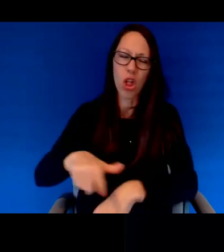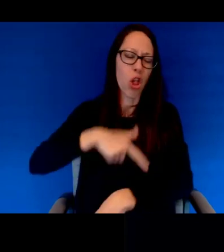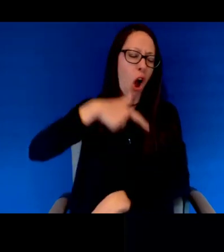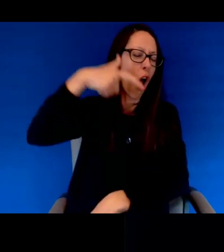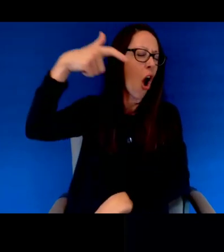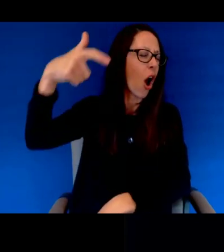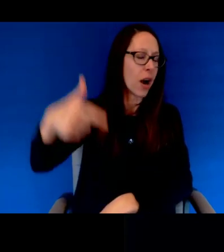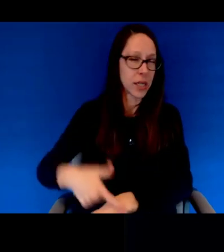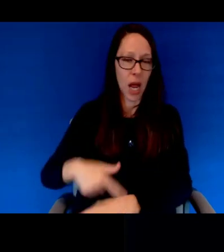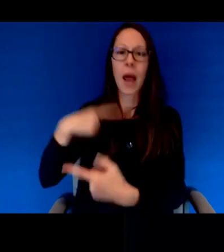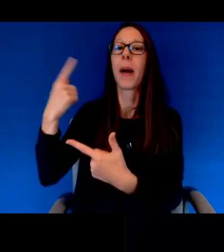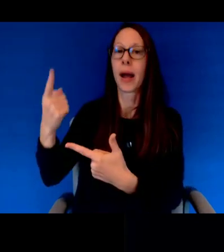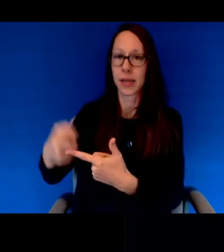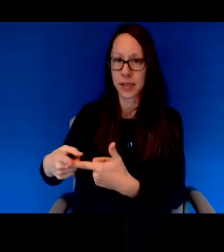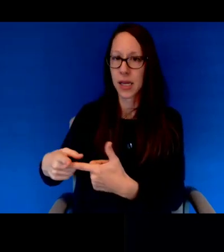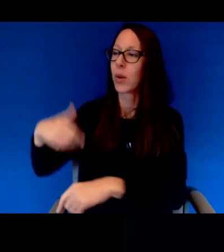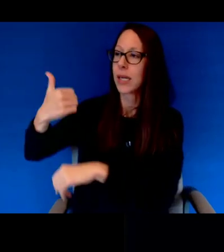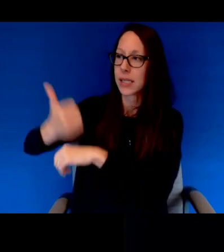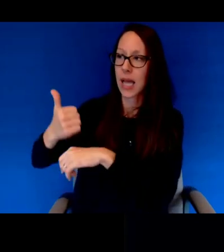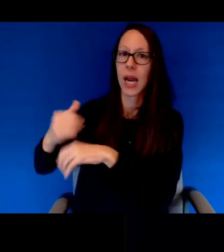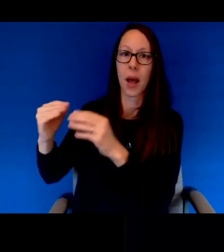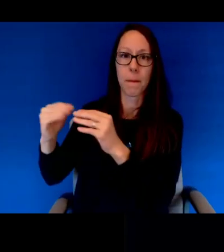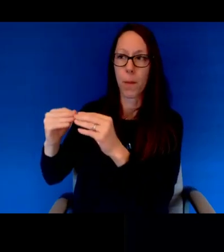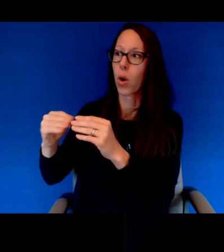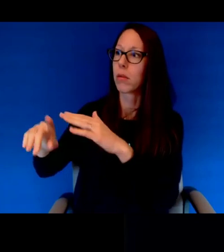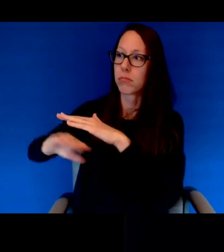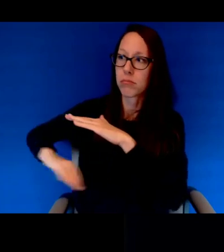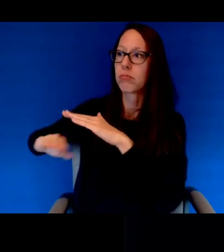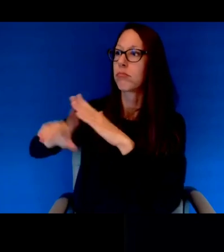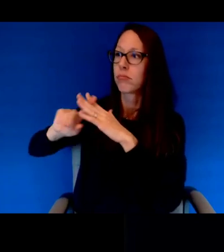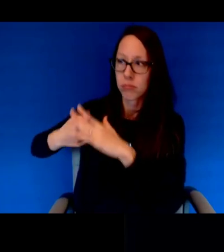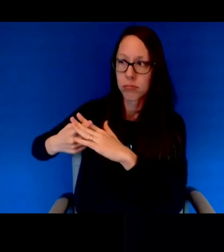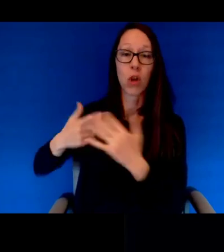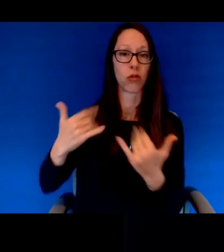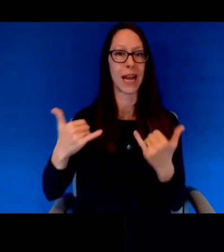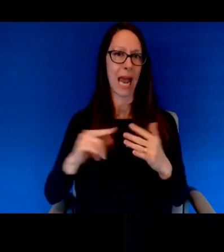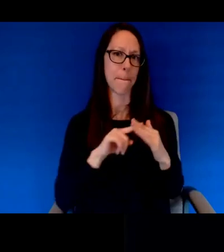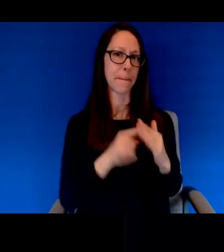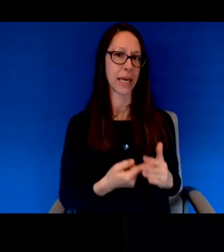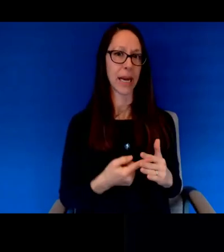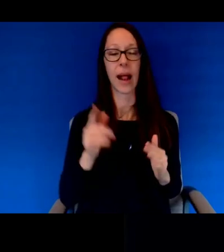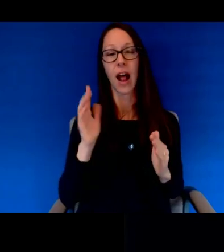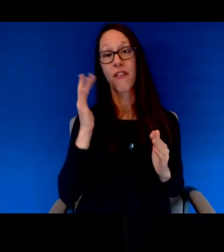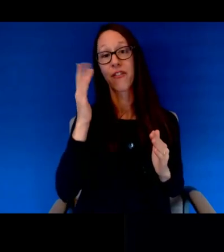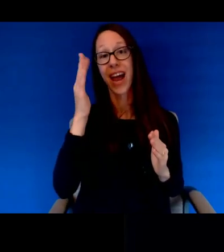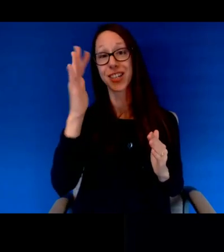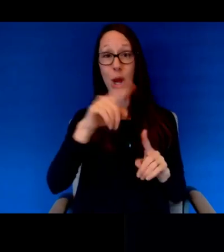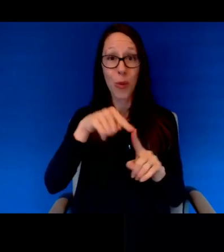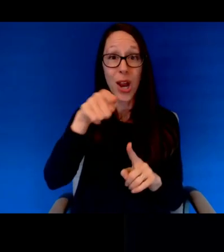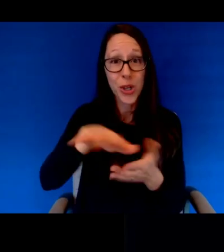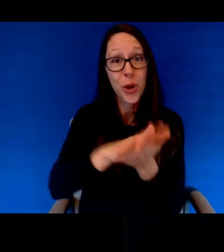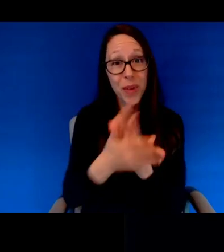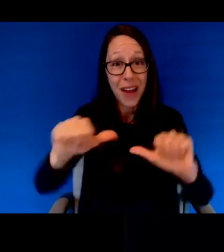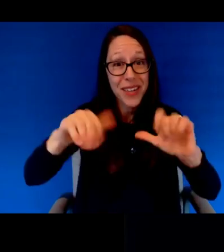establish a lunar base. We're just at the very, very beginning of this, but hopefully someday, at the time where these guys are scientists, maybe they